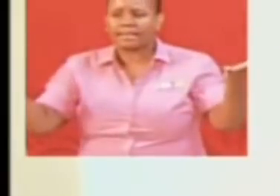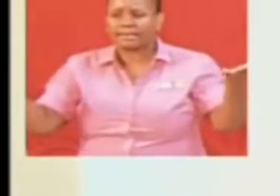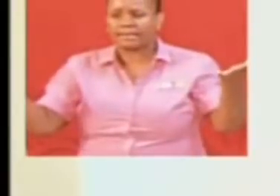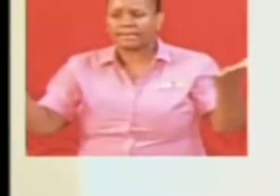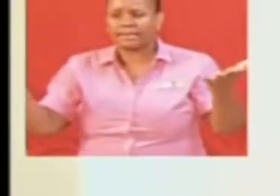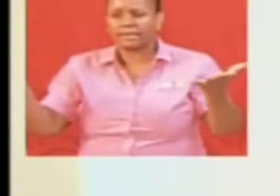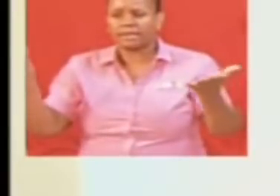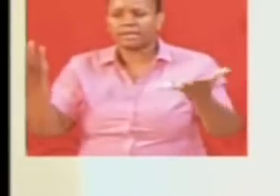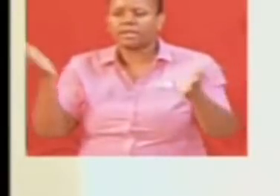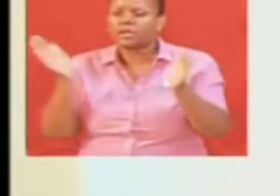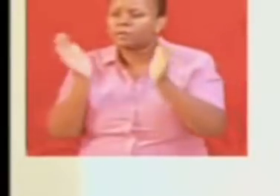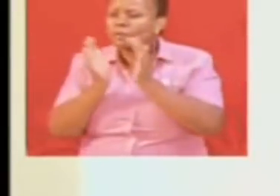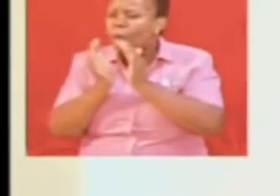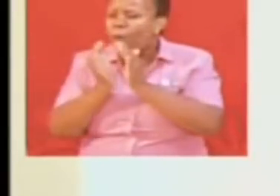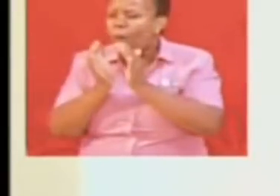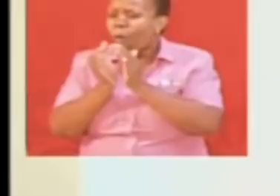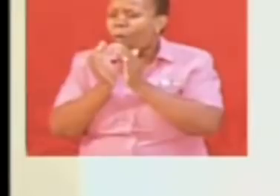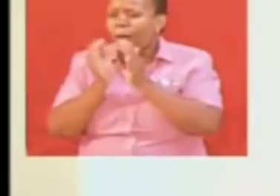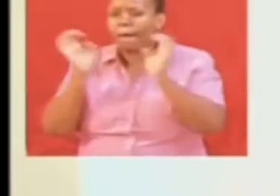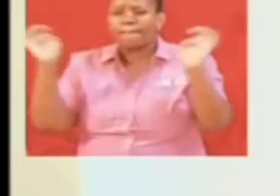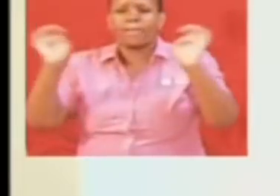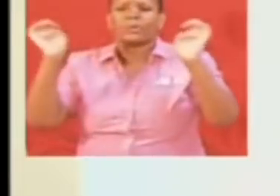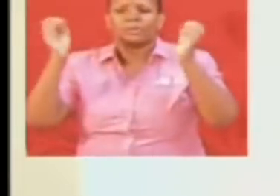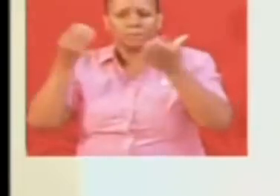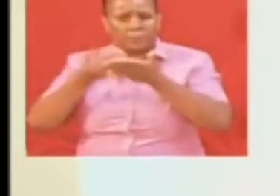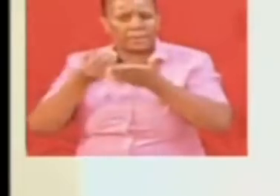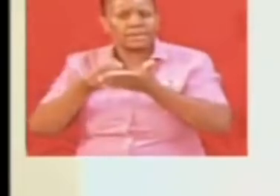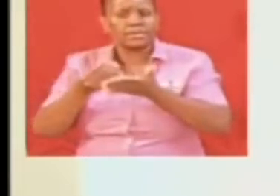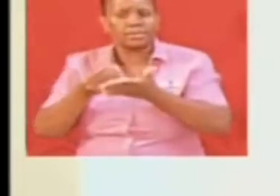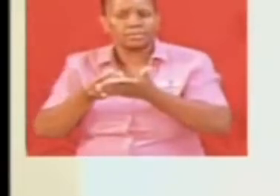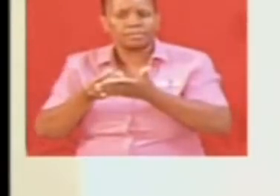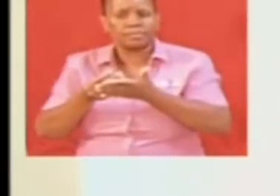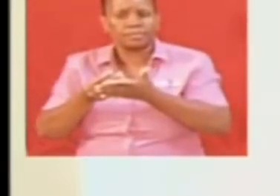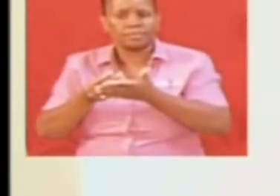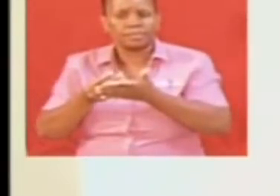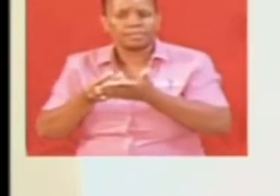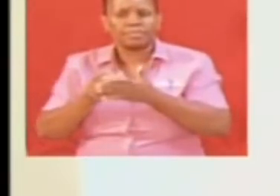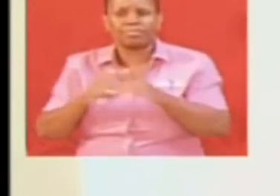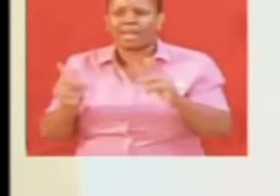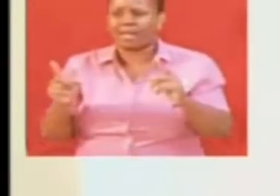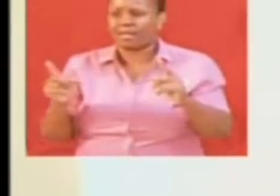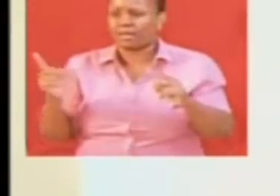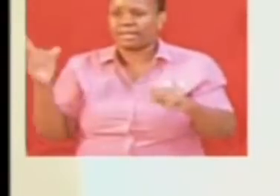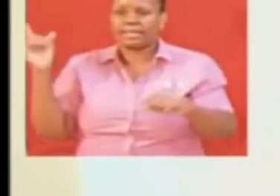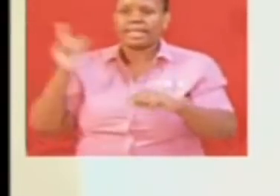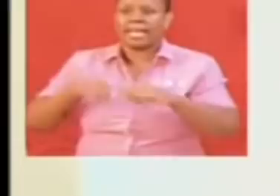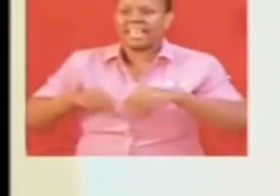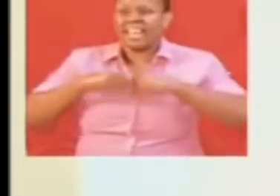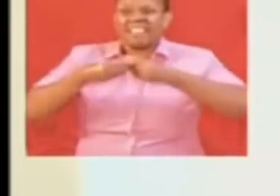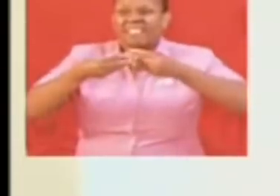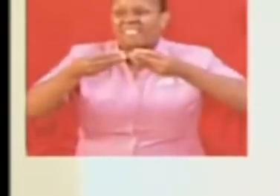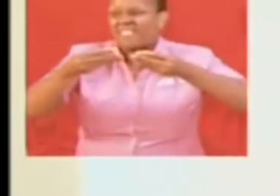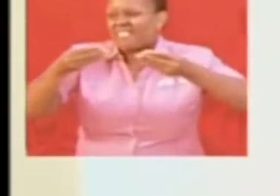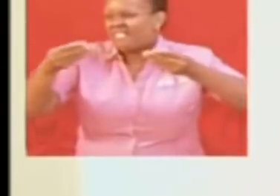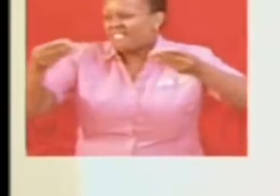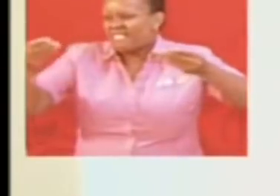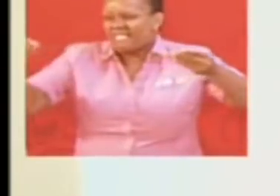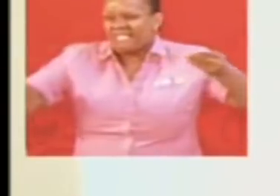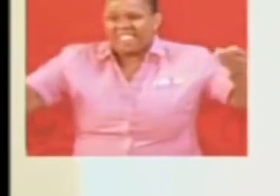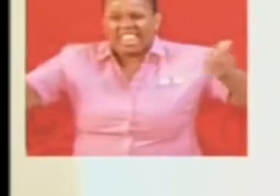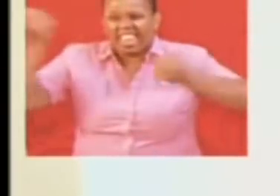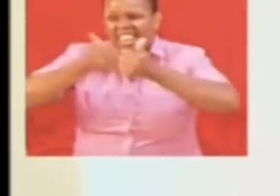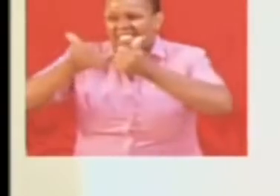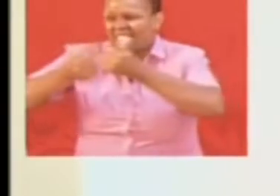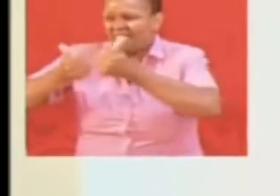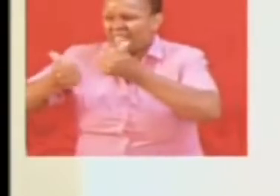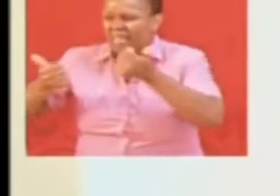our missions abroad. So clearly, we wouldn't be able to reach every person who is everywhere. And with